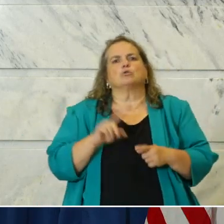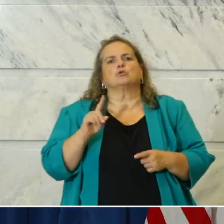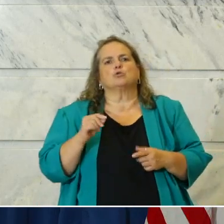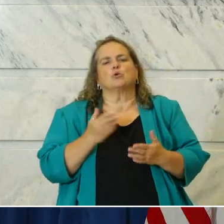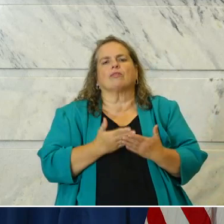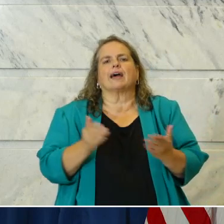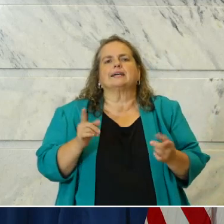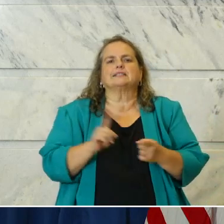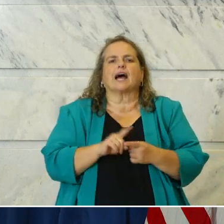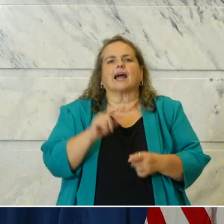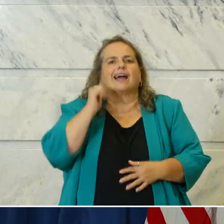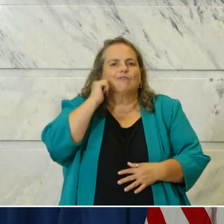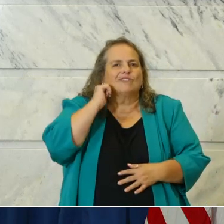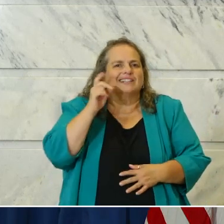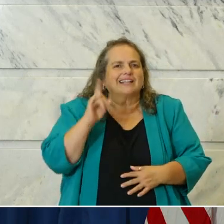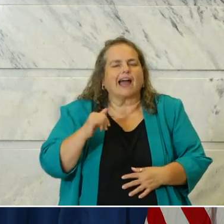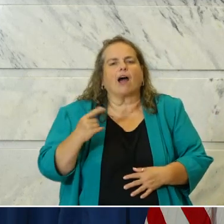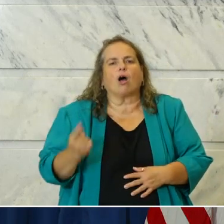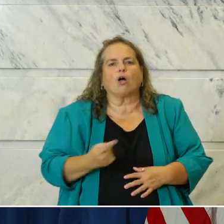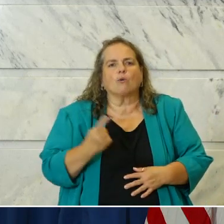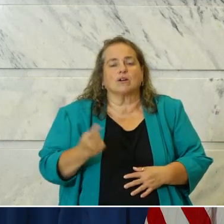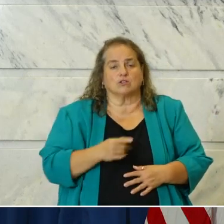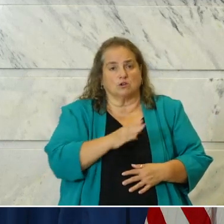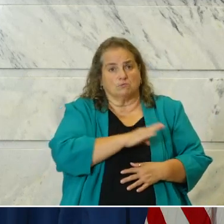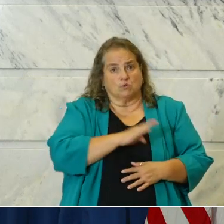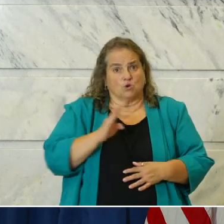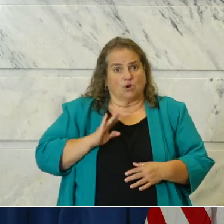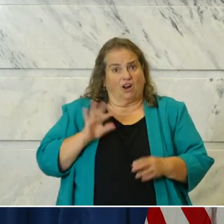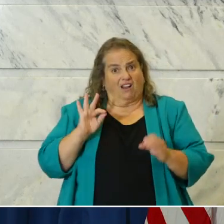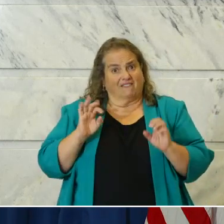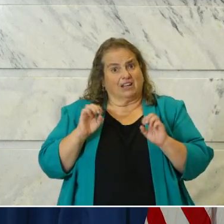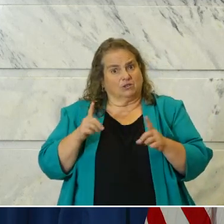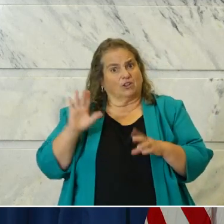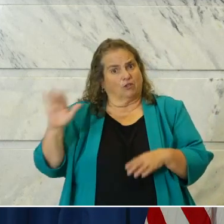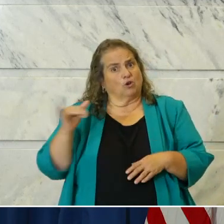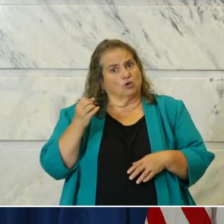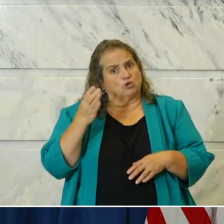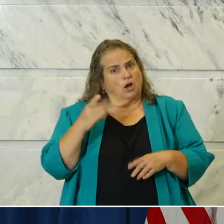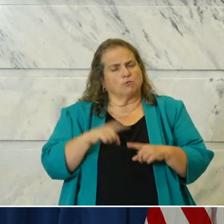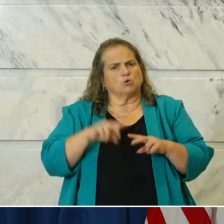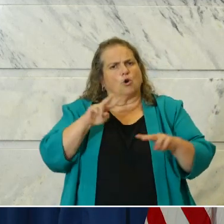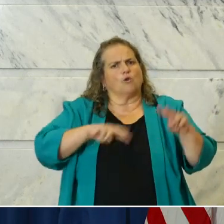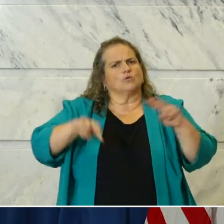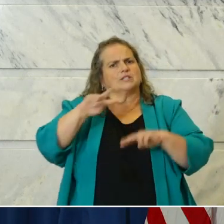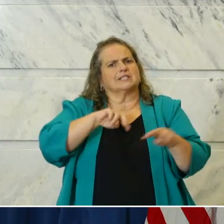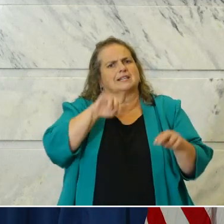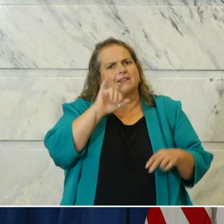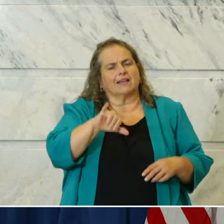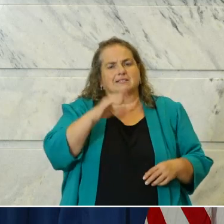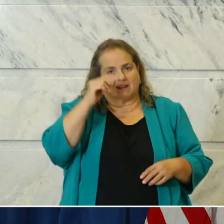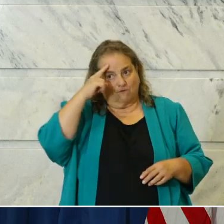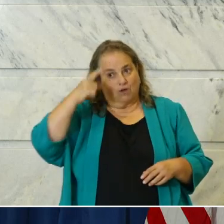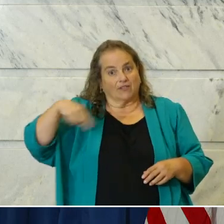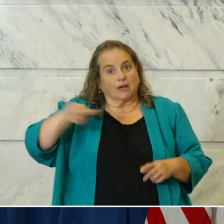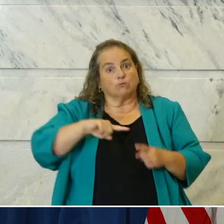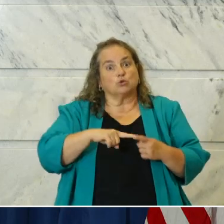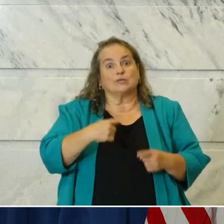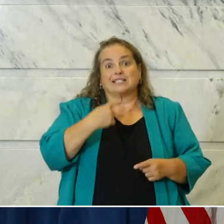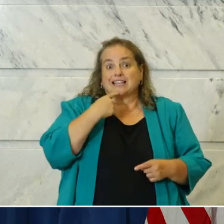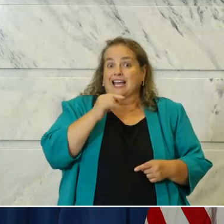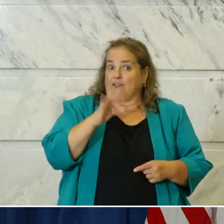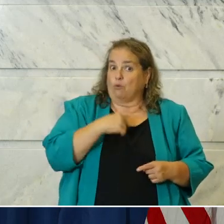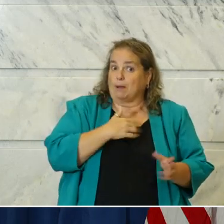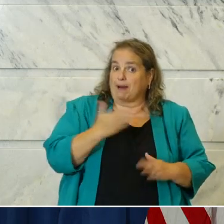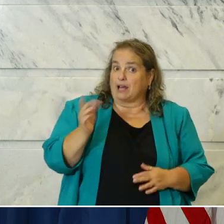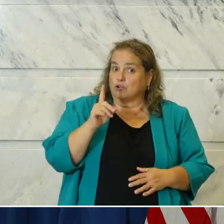that they always have. The Board of Education, it's their job to oversee all this, and for them to say, if we're going to